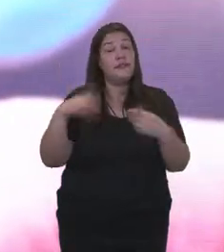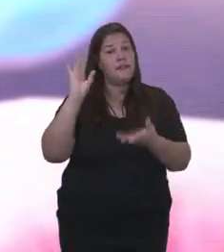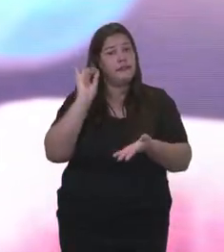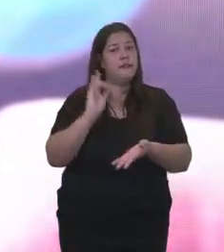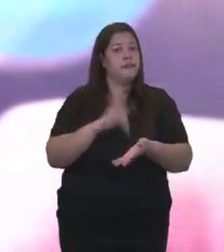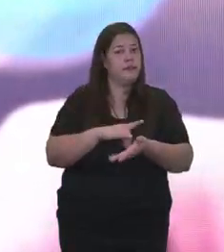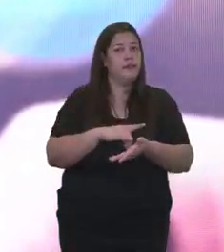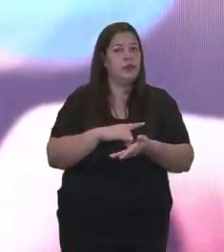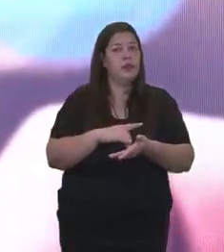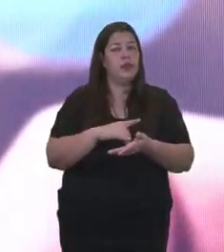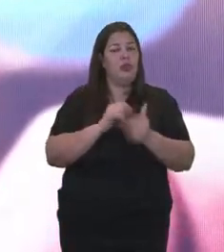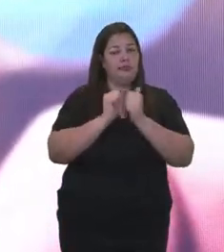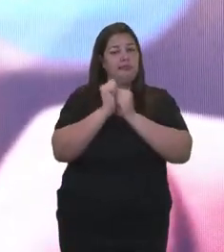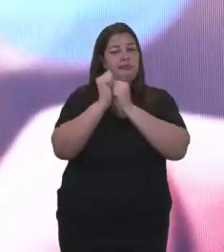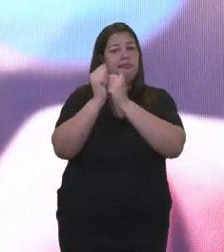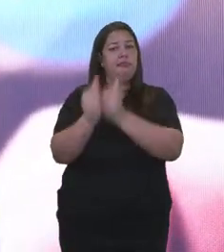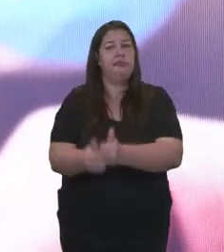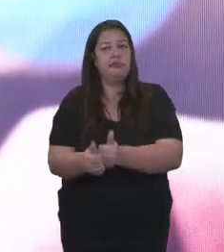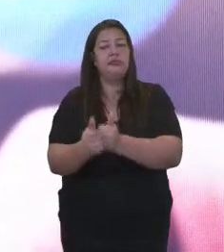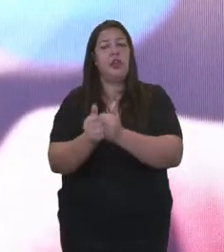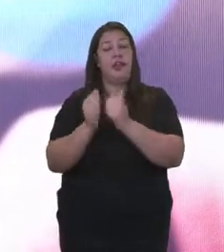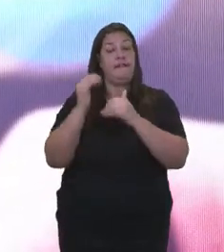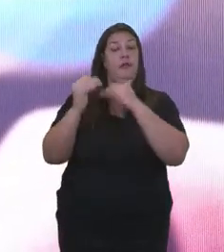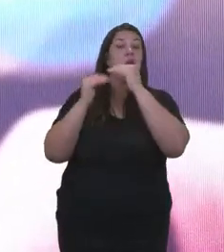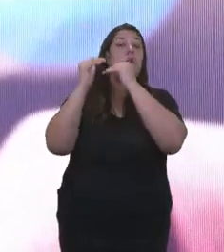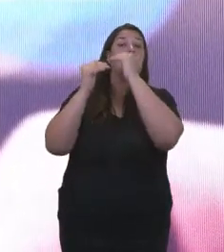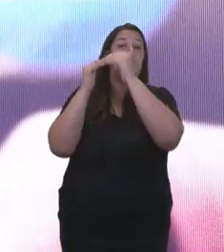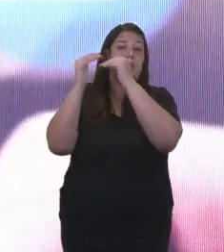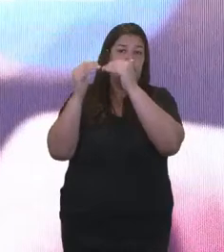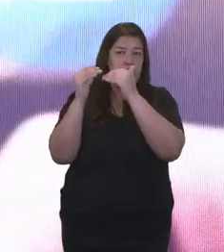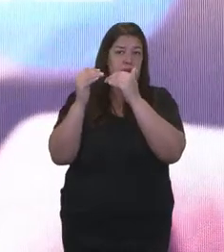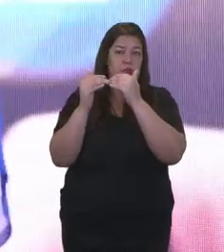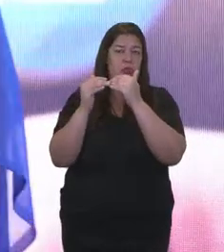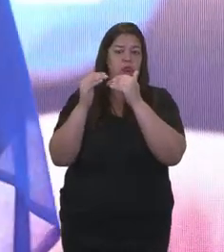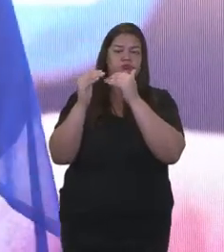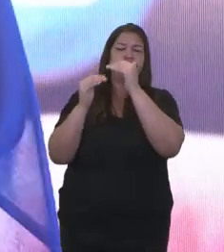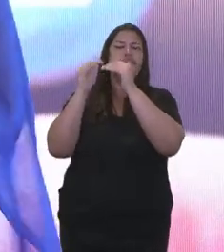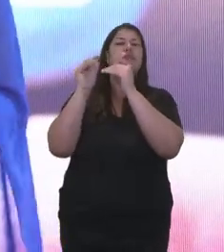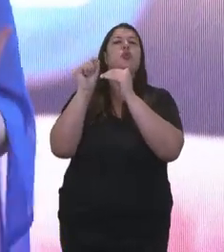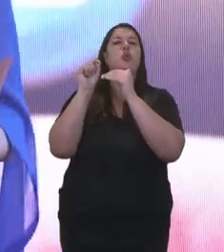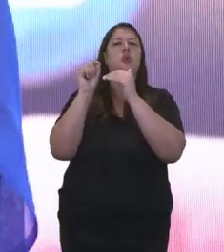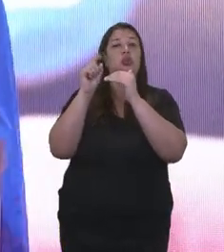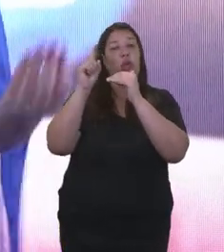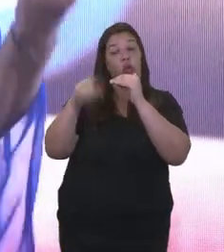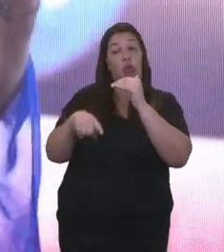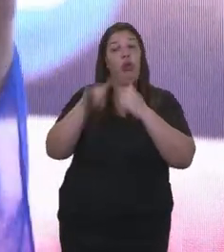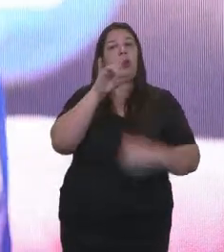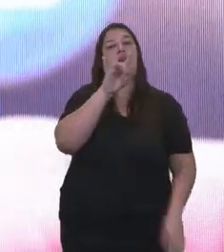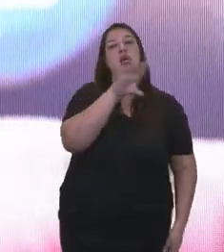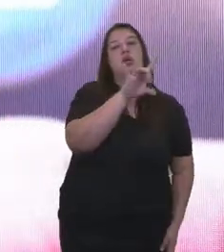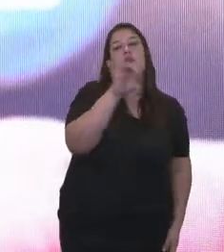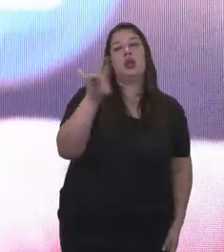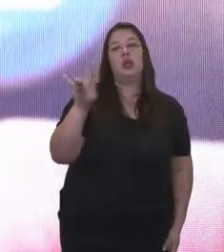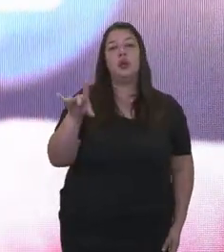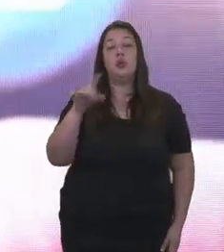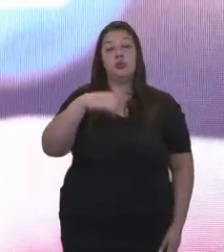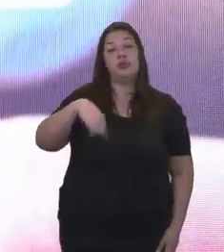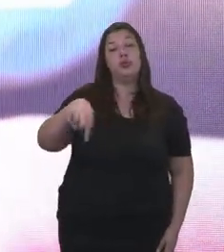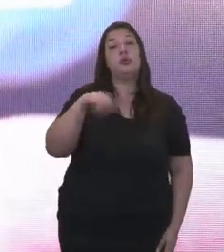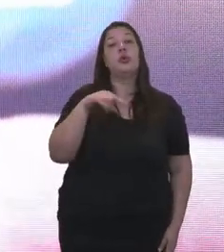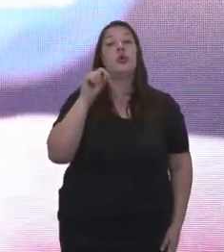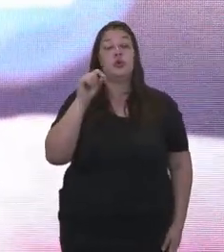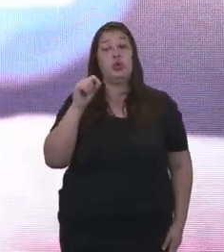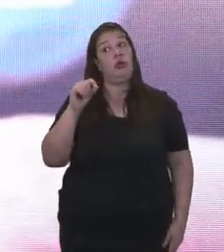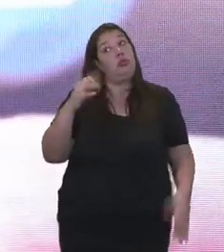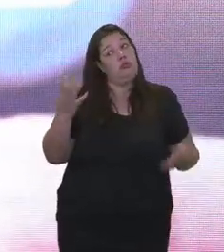true challenge is how to follow this evolution. This evolution means that imposes upon each one of us, in